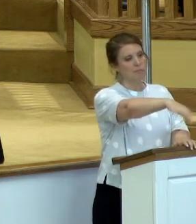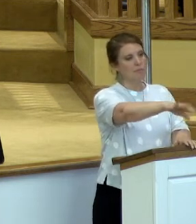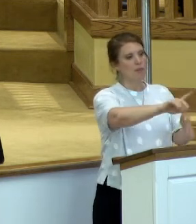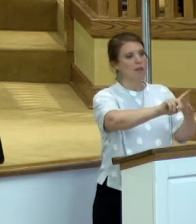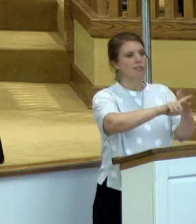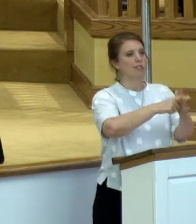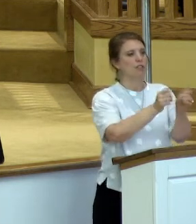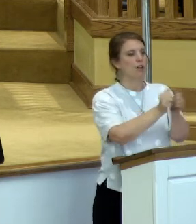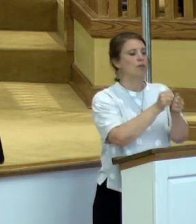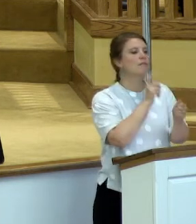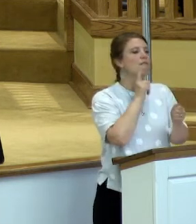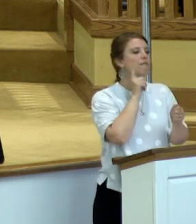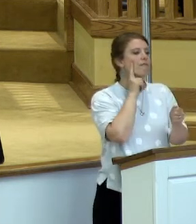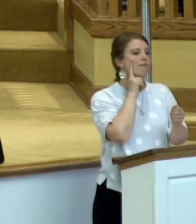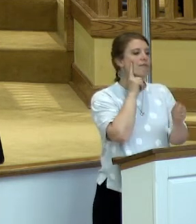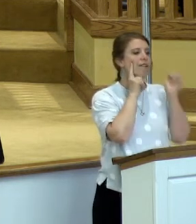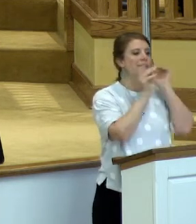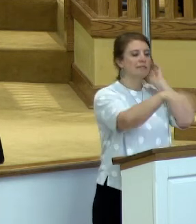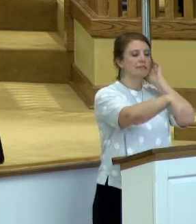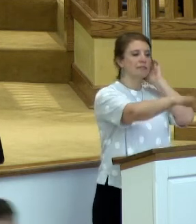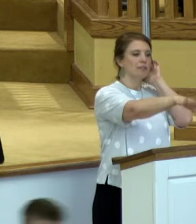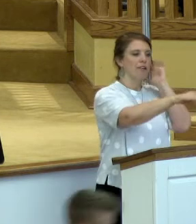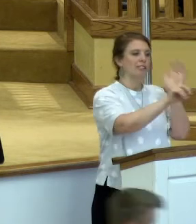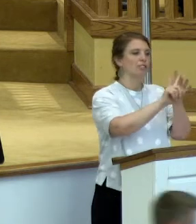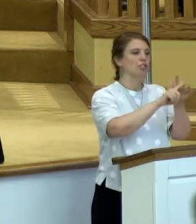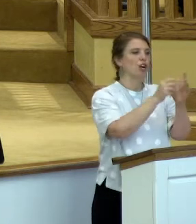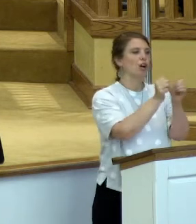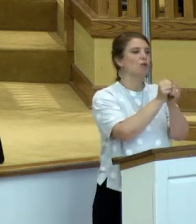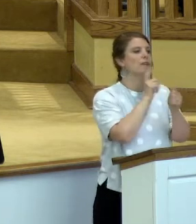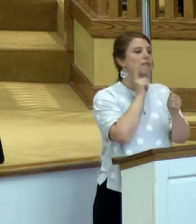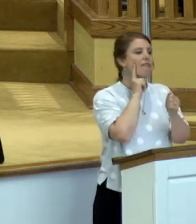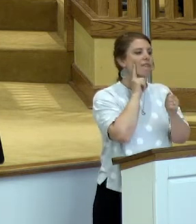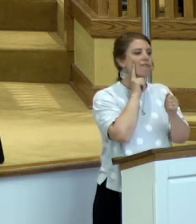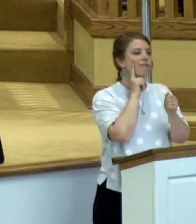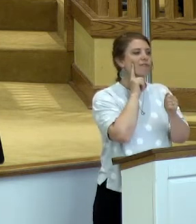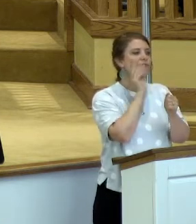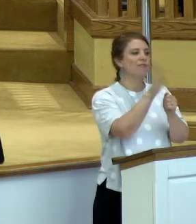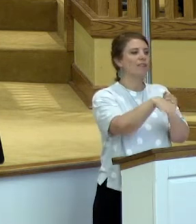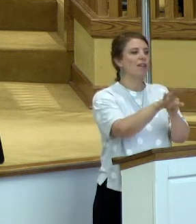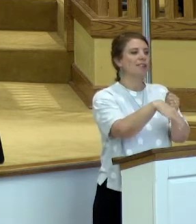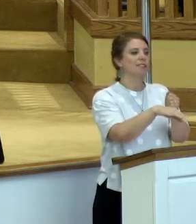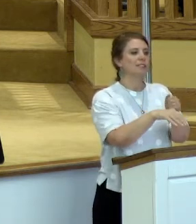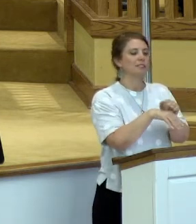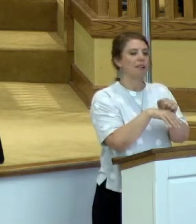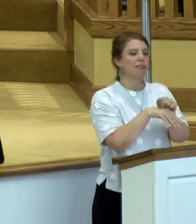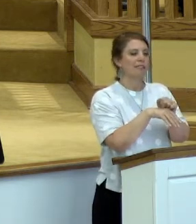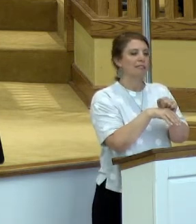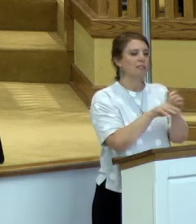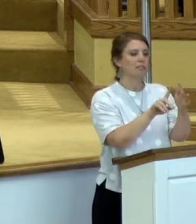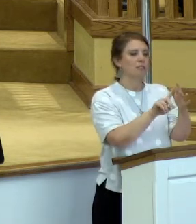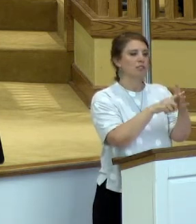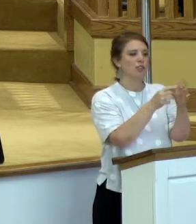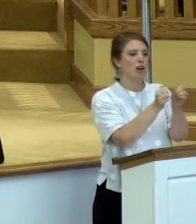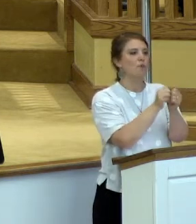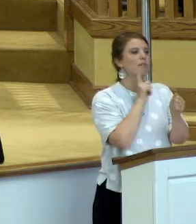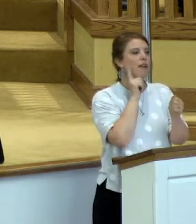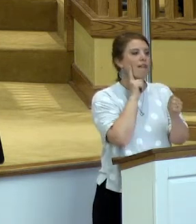tea, and then we'll close with milk. So, spokespersons, come on up. So we'll start with the